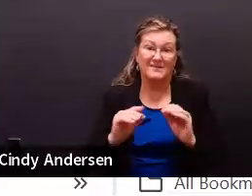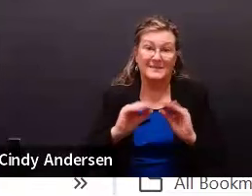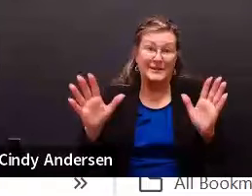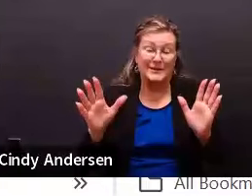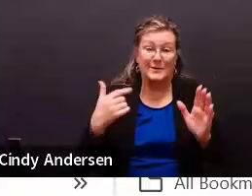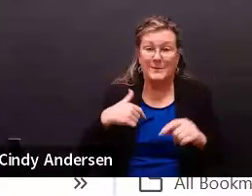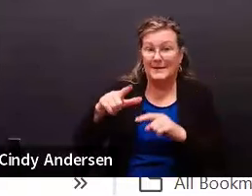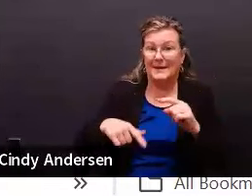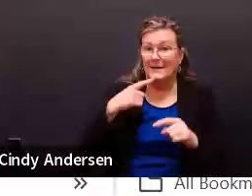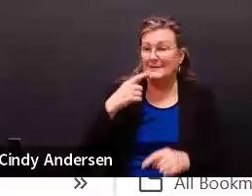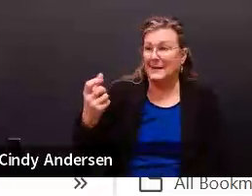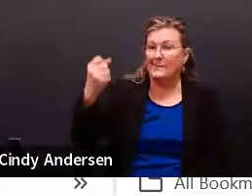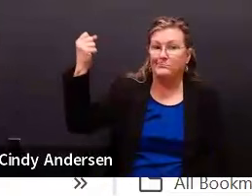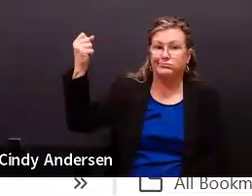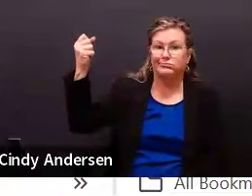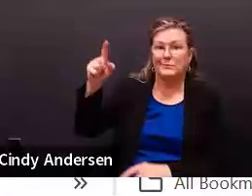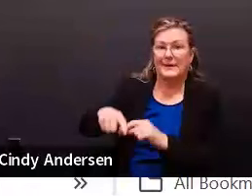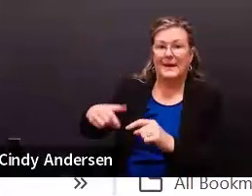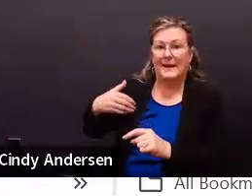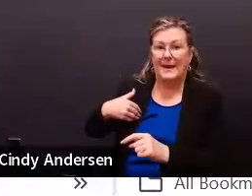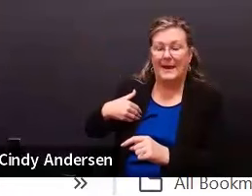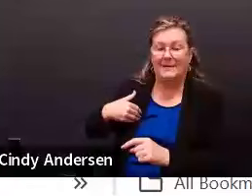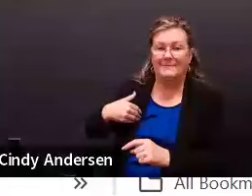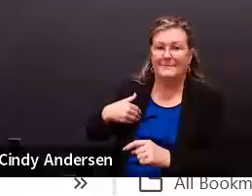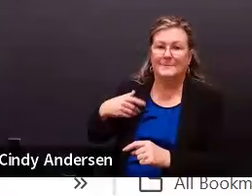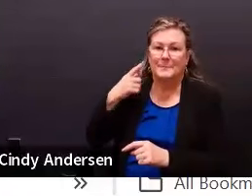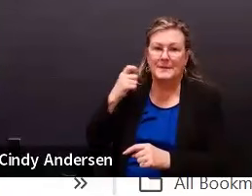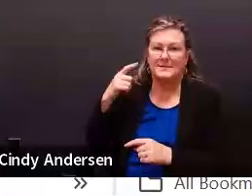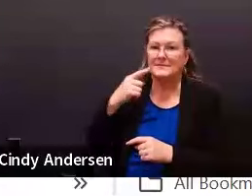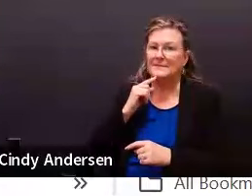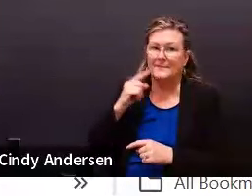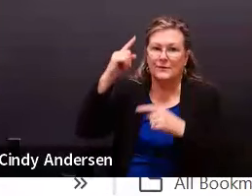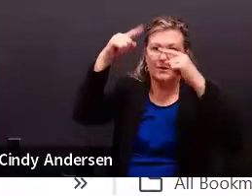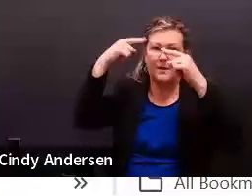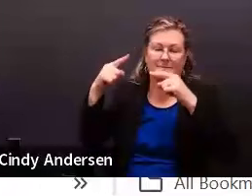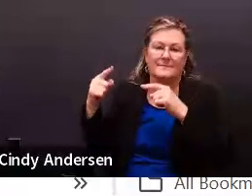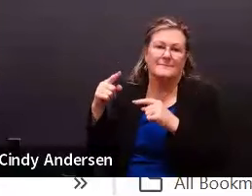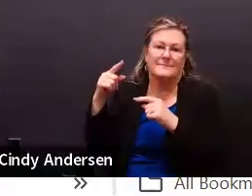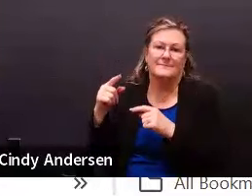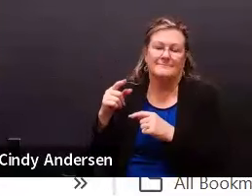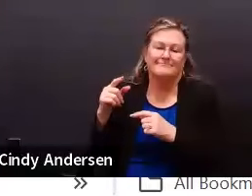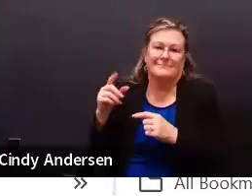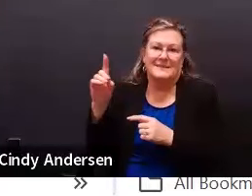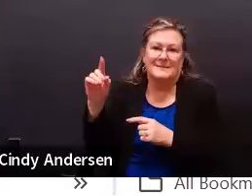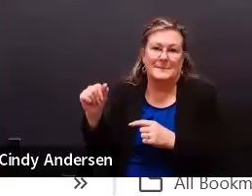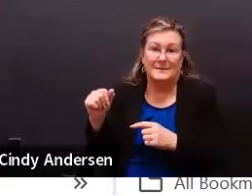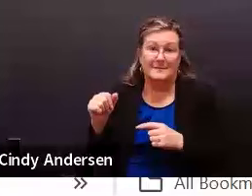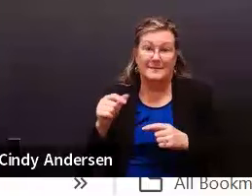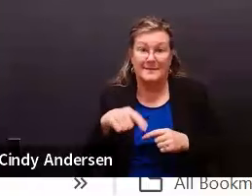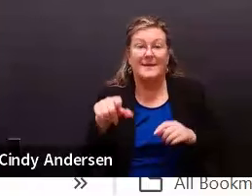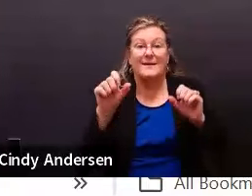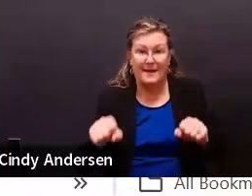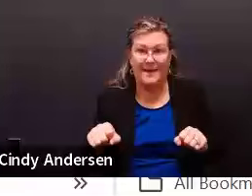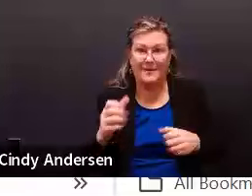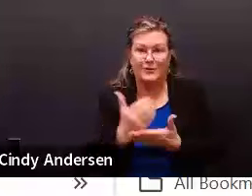can't say that absolutely a student with a most significant cognitive disability can't possibly earn a regular diploma because they can.